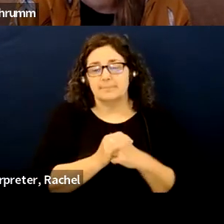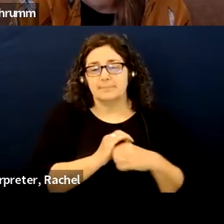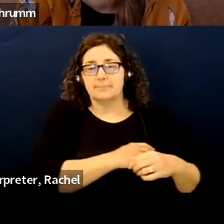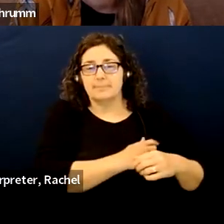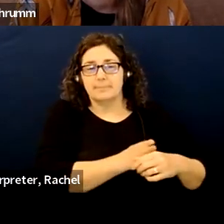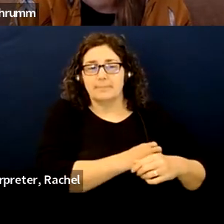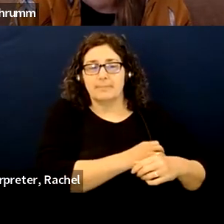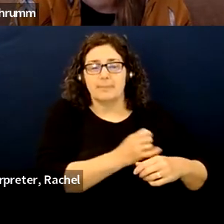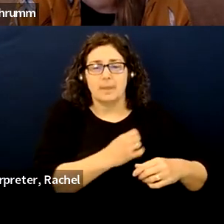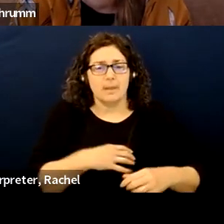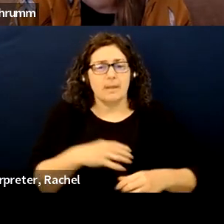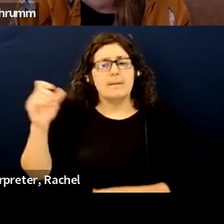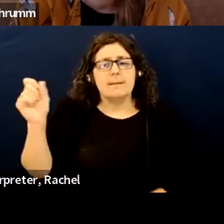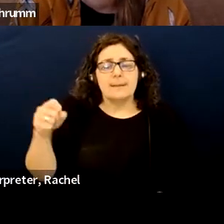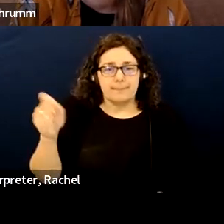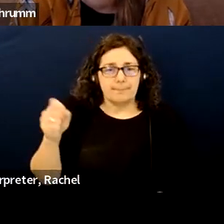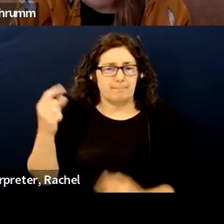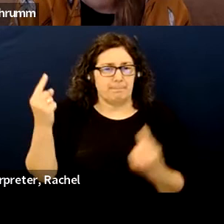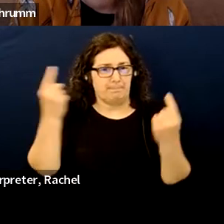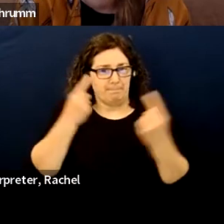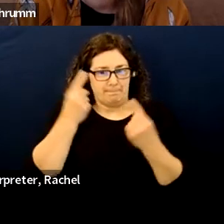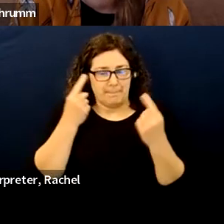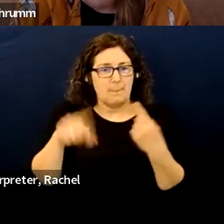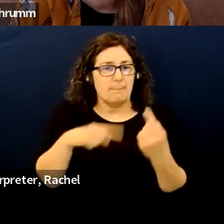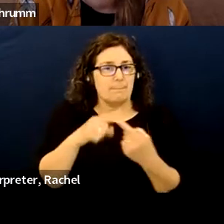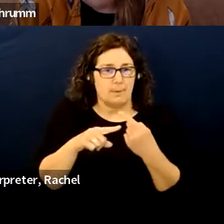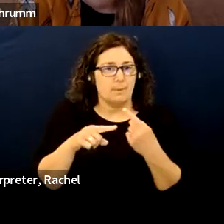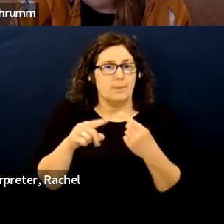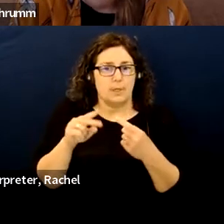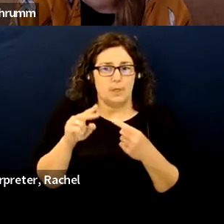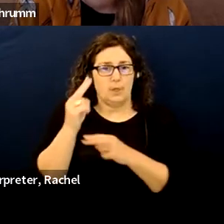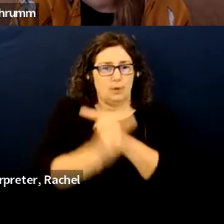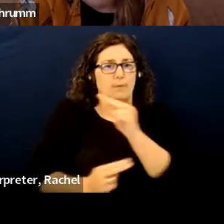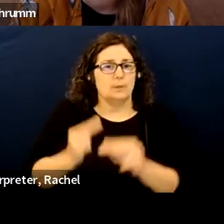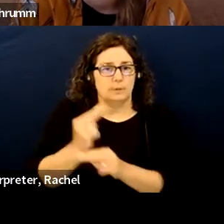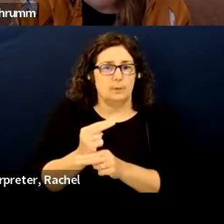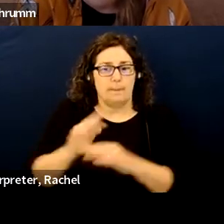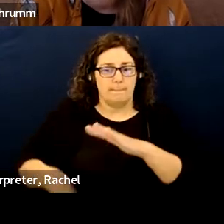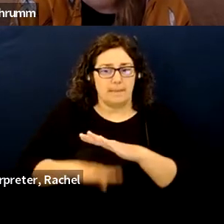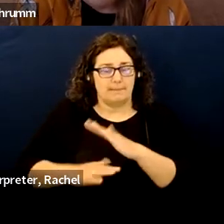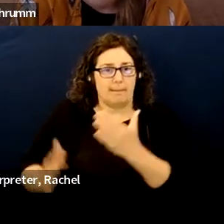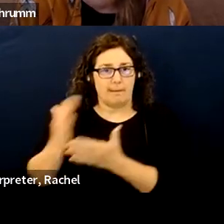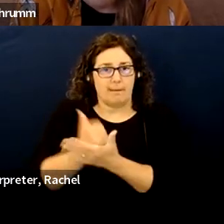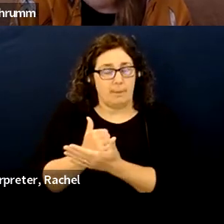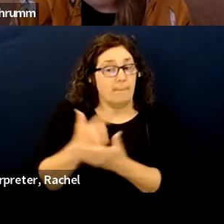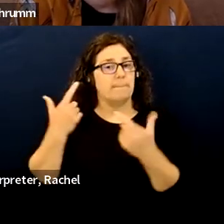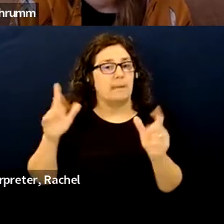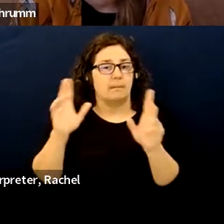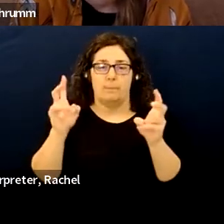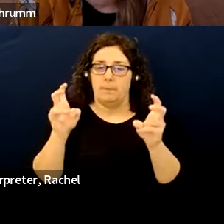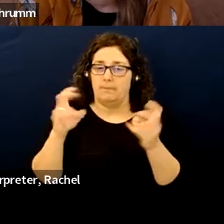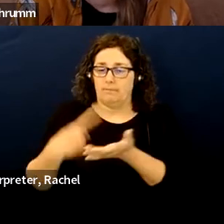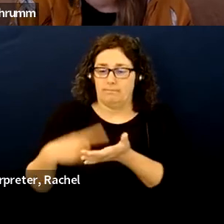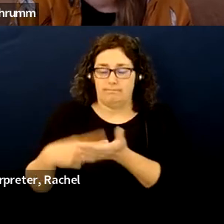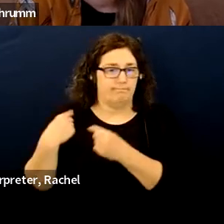I mean, that also thinking about the universal basic income has been, of course, a big topic of conversation over particularly the